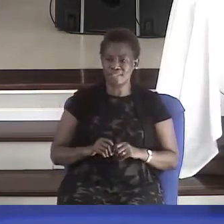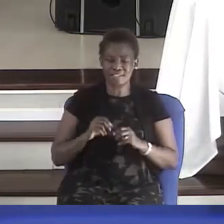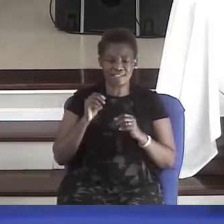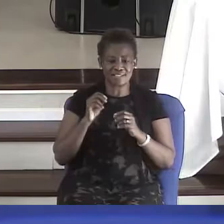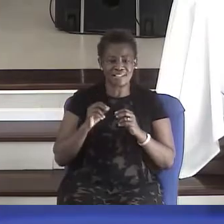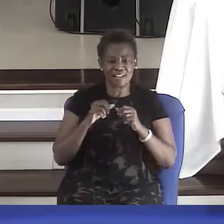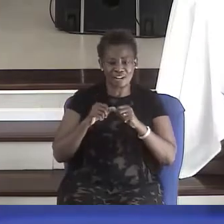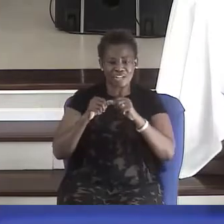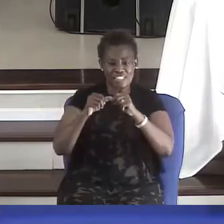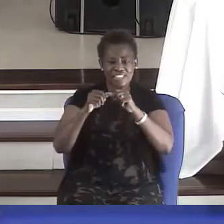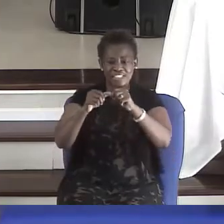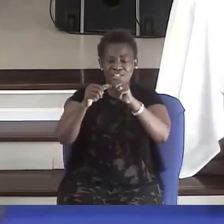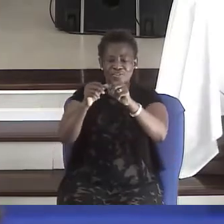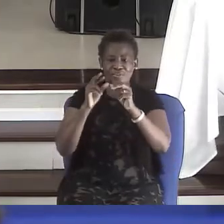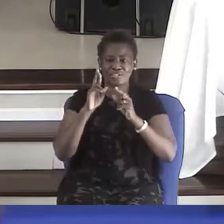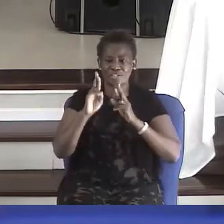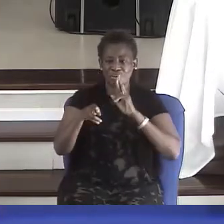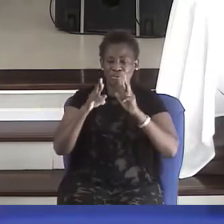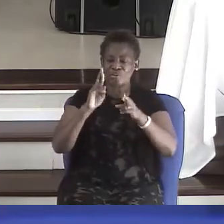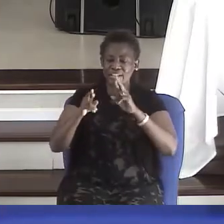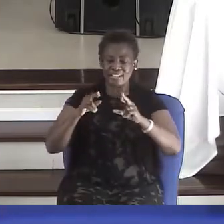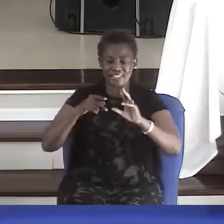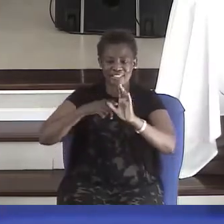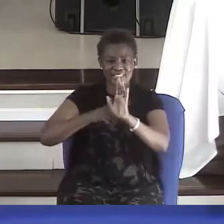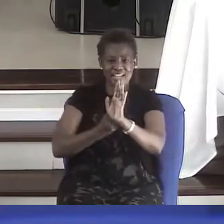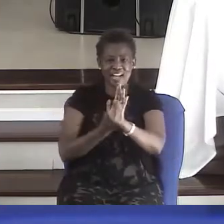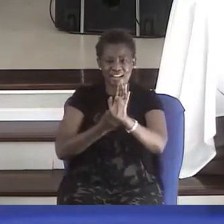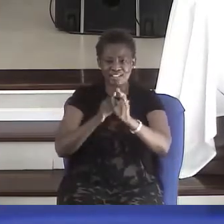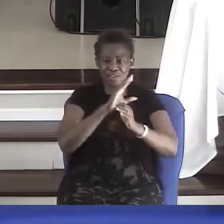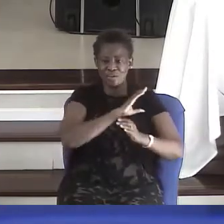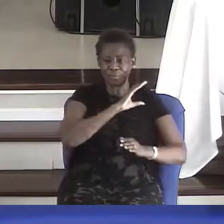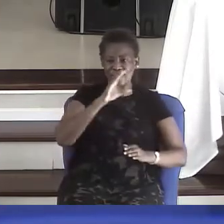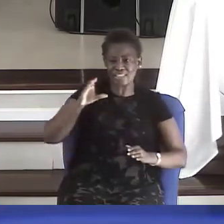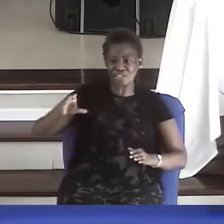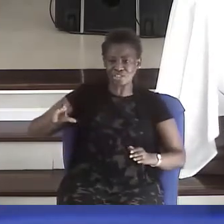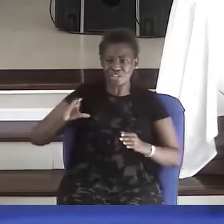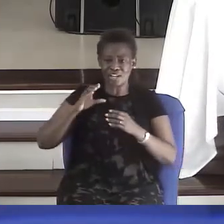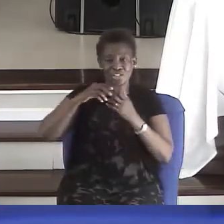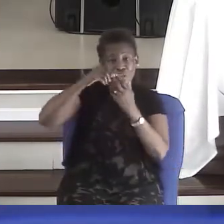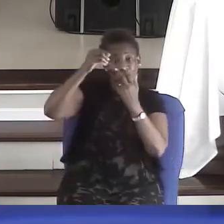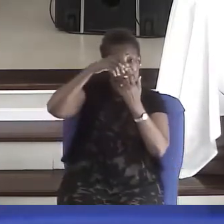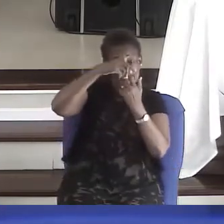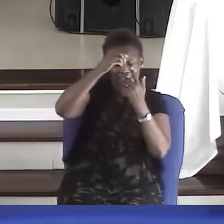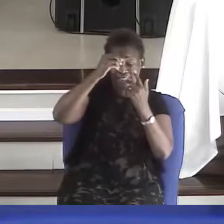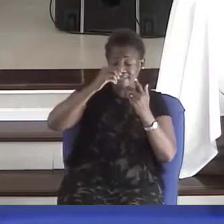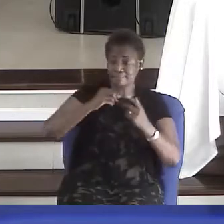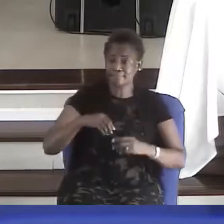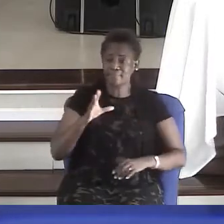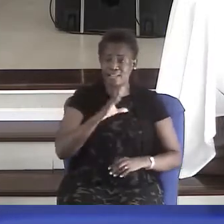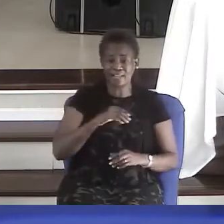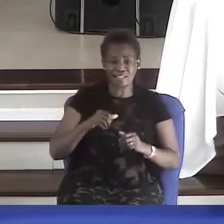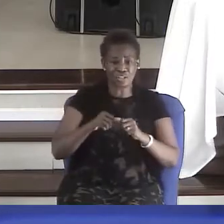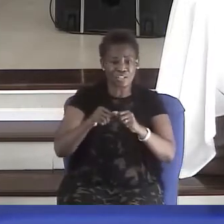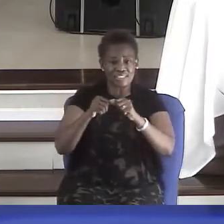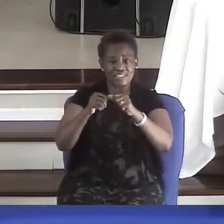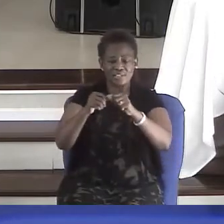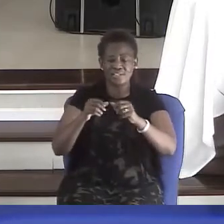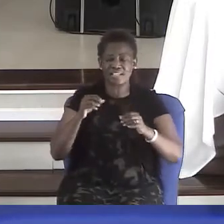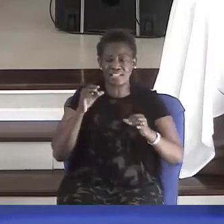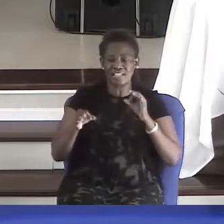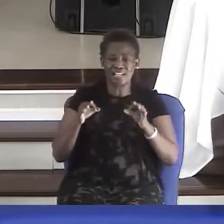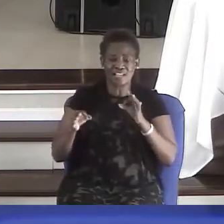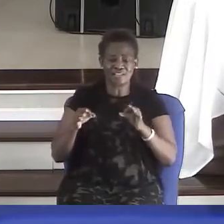life begins with a choice. Then it continues on a course. And if you run well, it ends